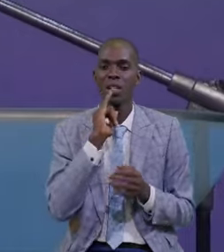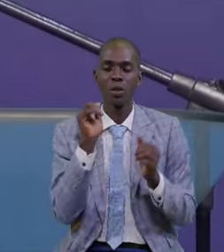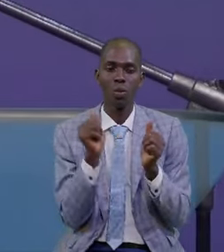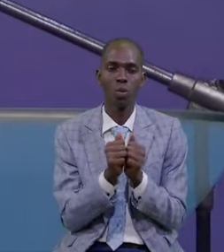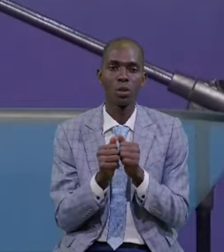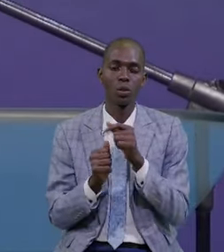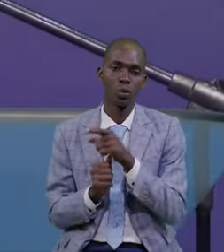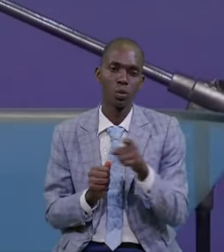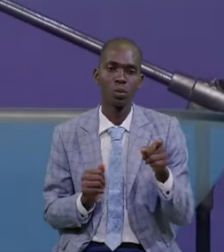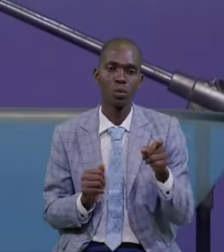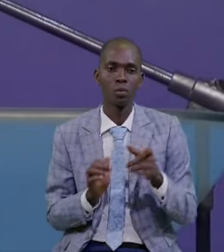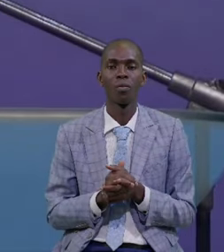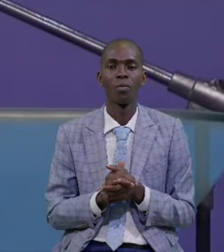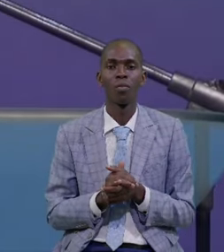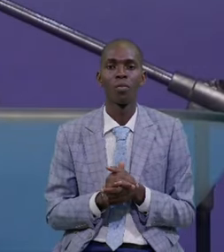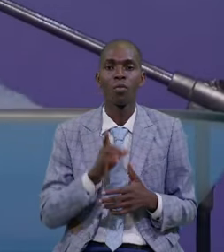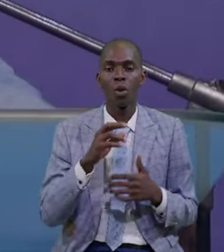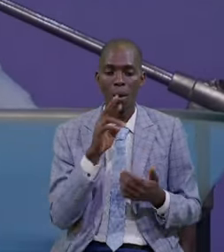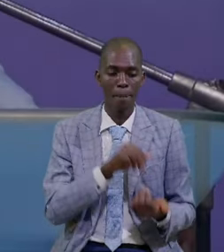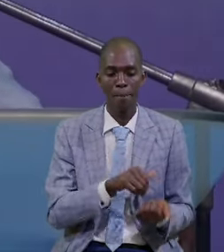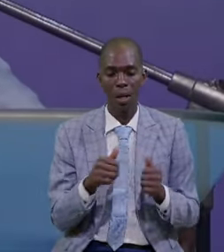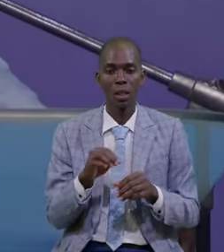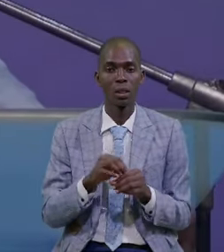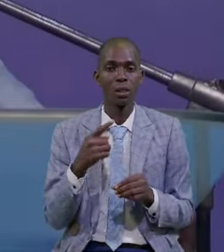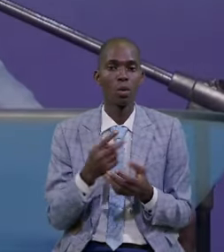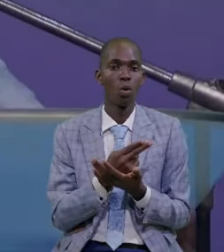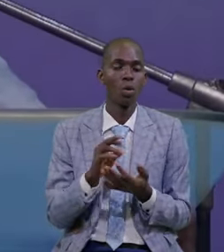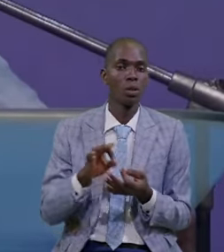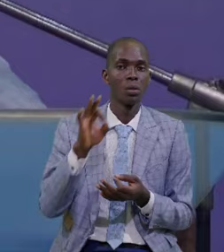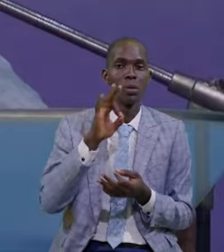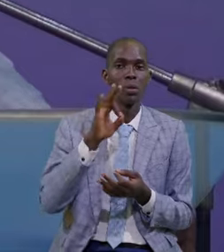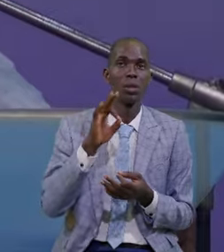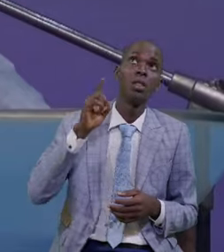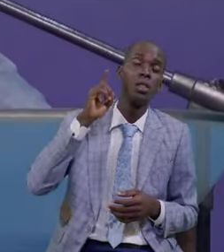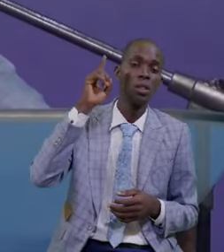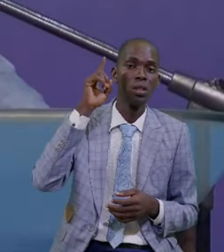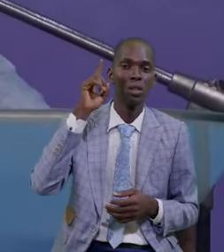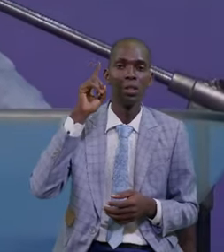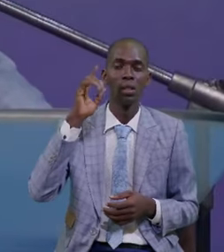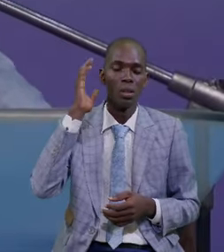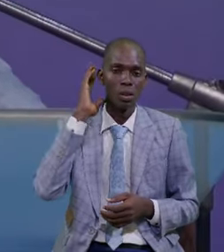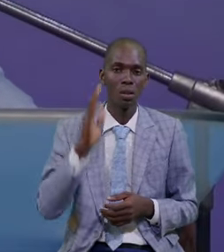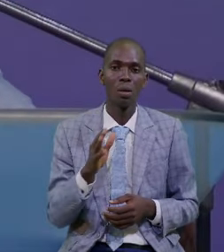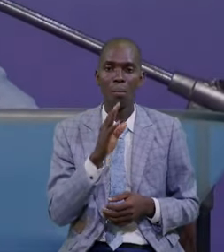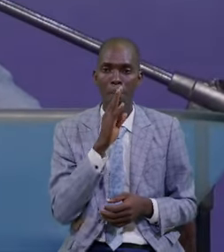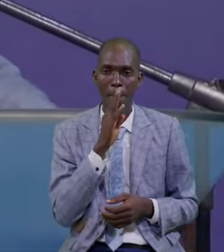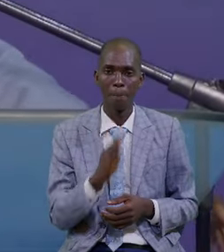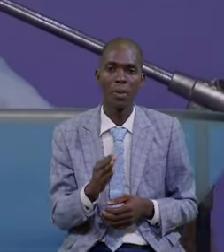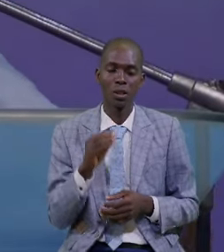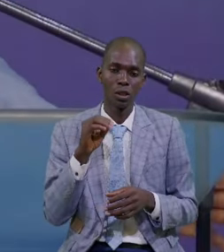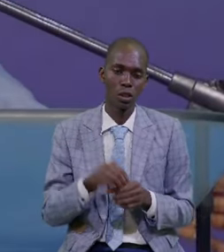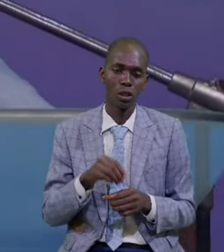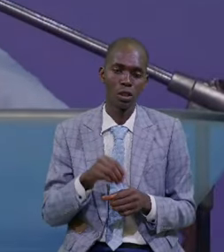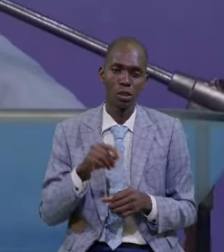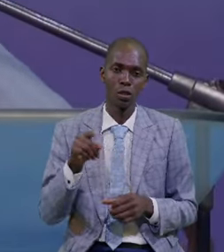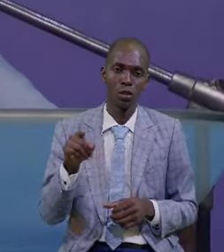you. You are baptized in the Holy Ghost, he shall be in you.